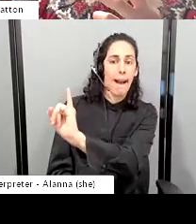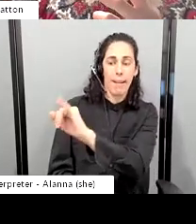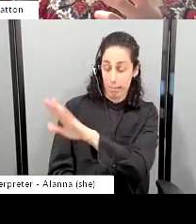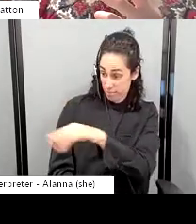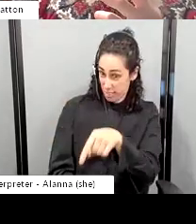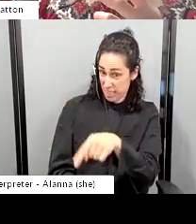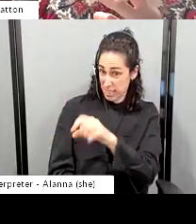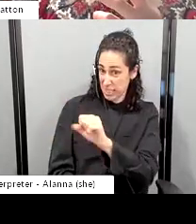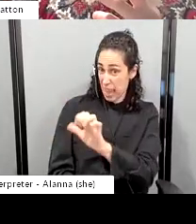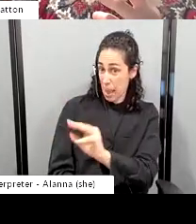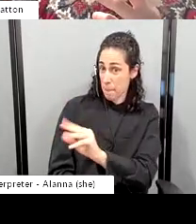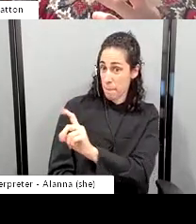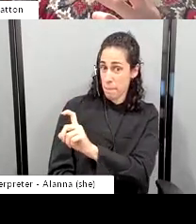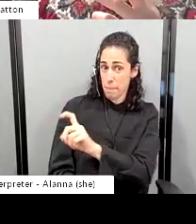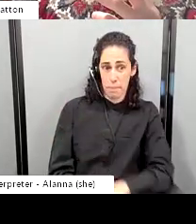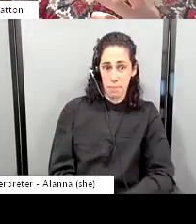answer. It's going to search,